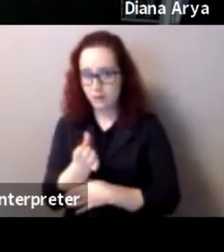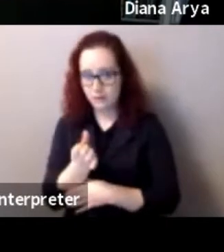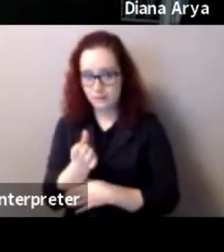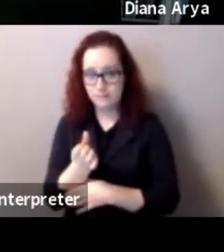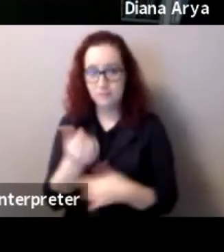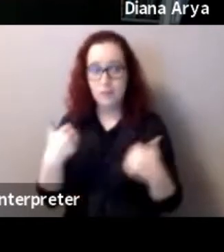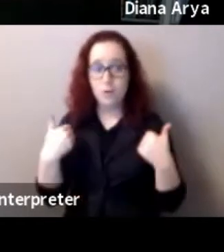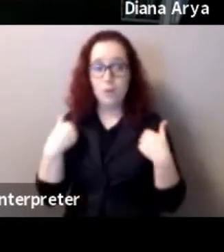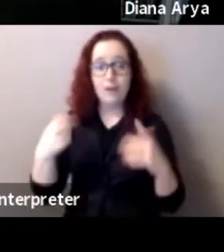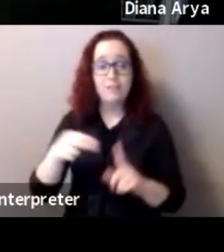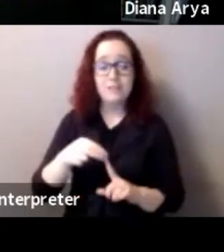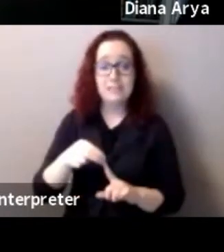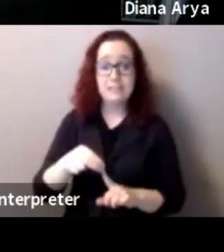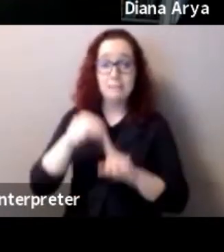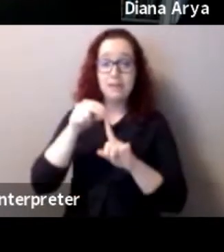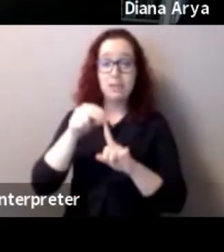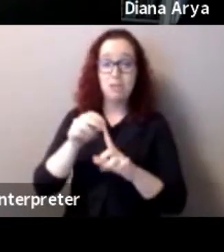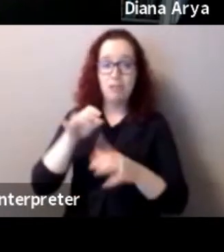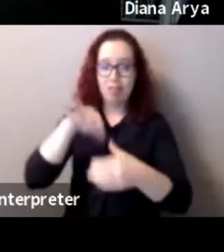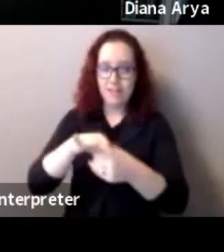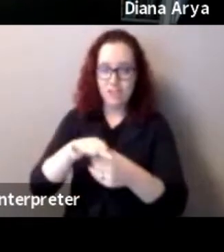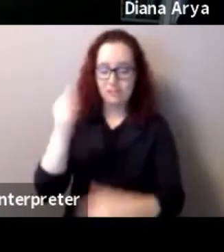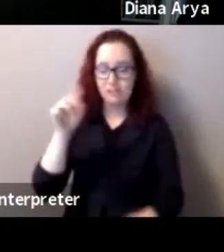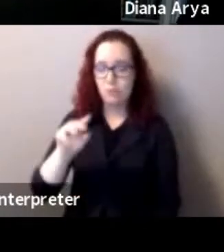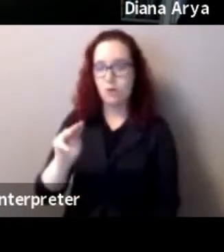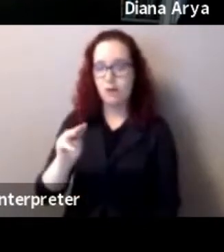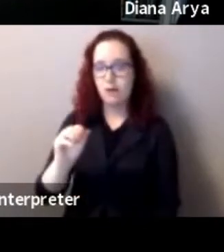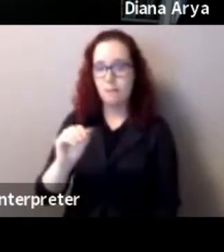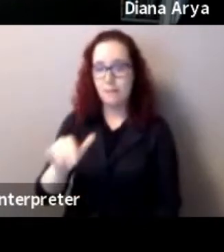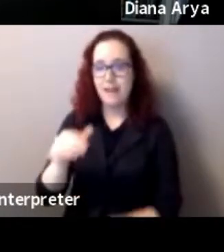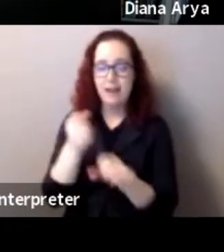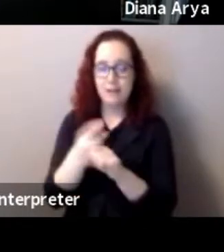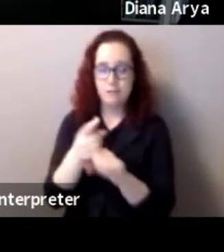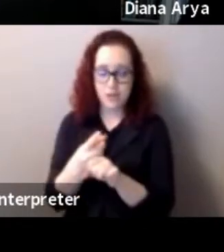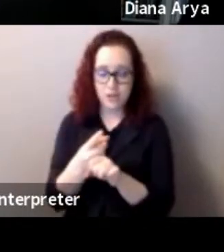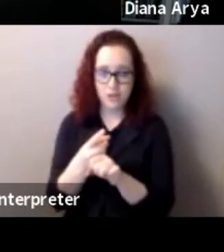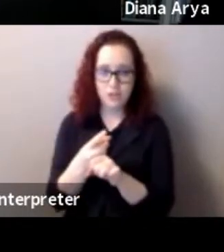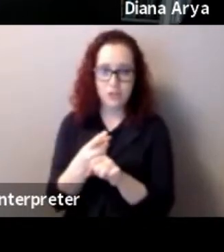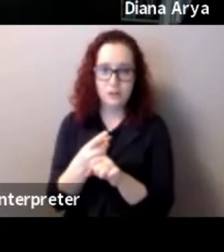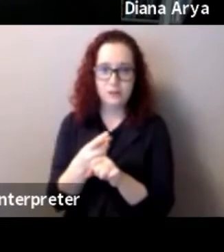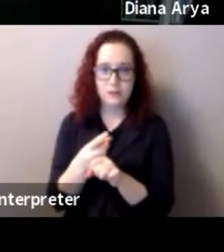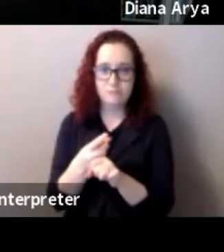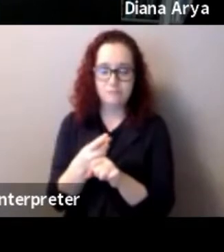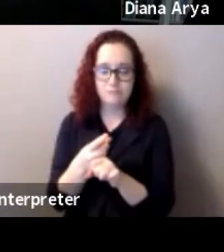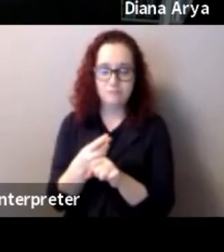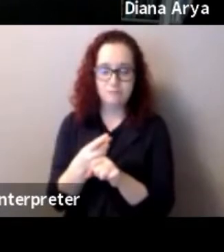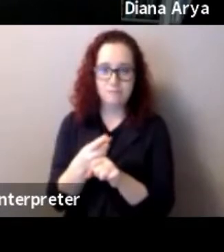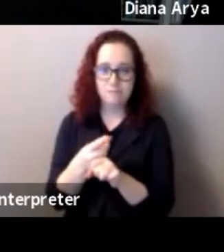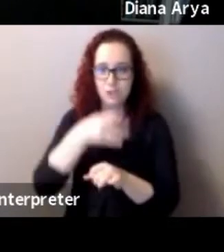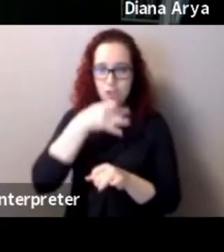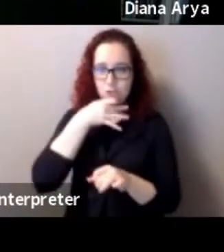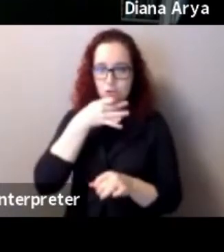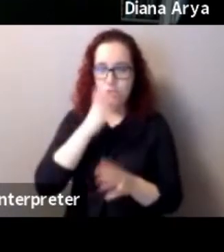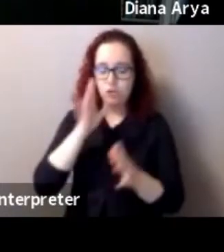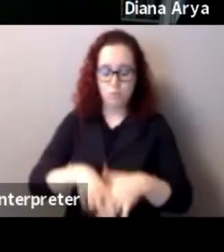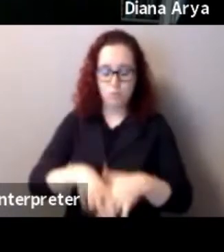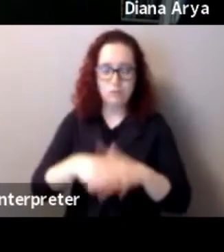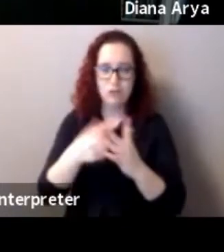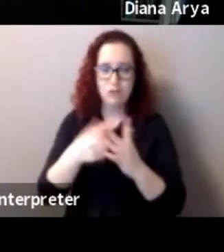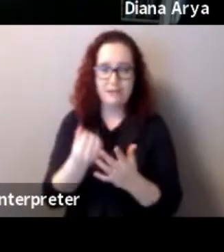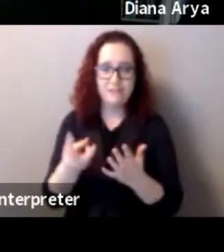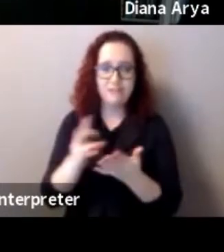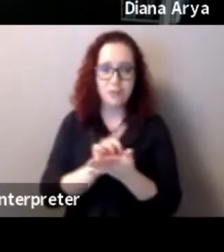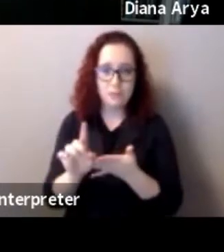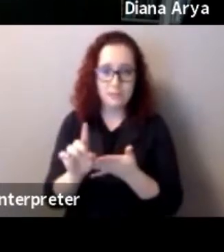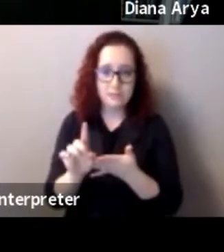have a special election, if need be, in May of every year. The one we'll have one that's about to launch in just a few weeks.